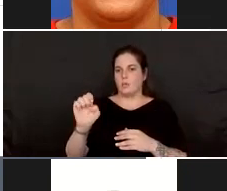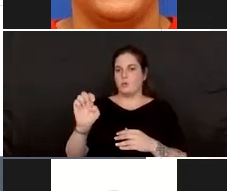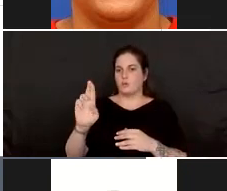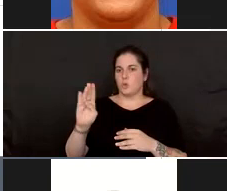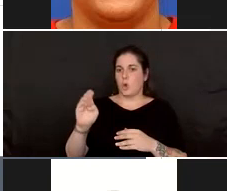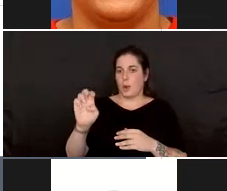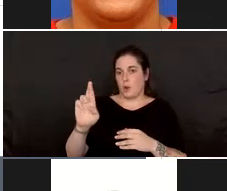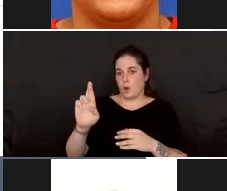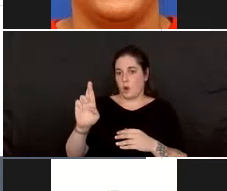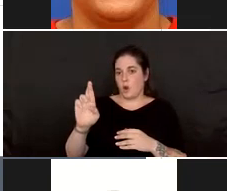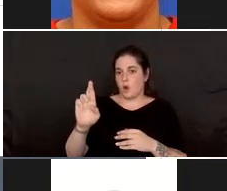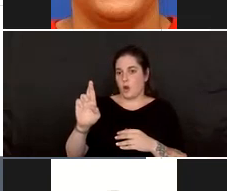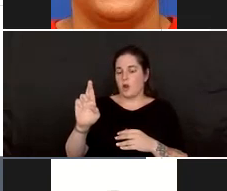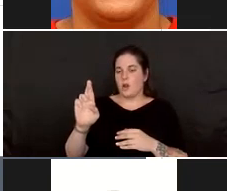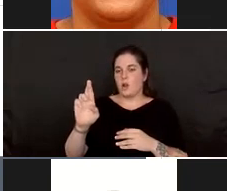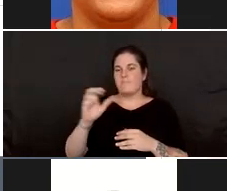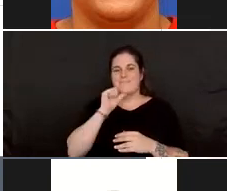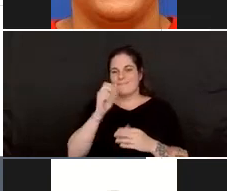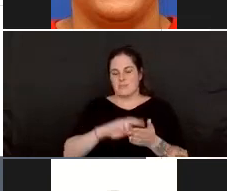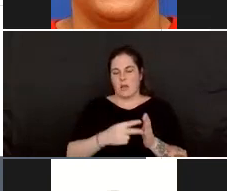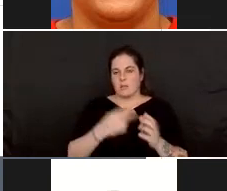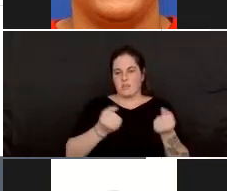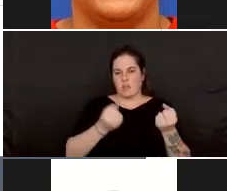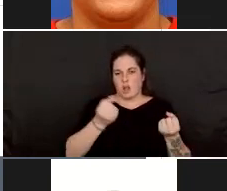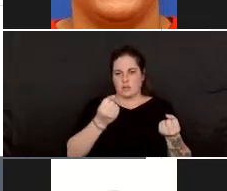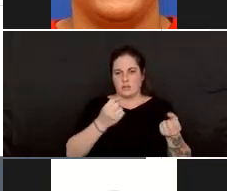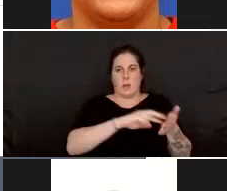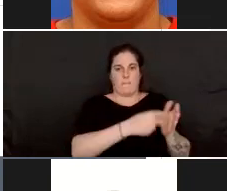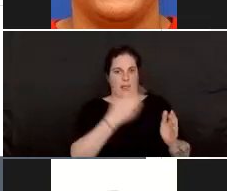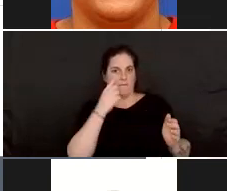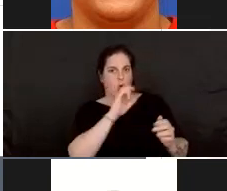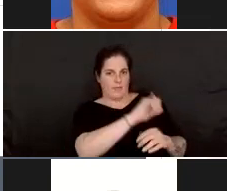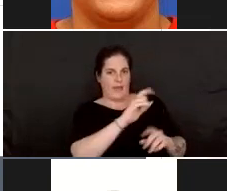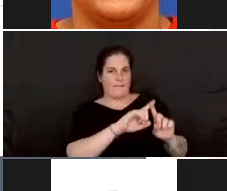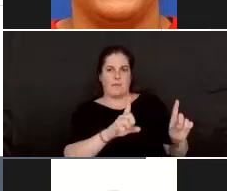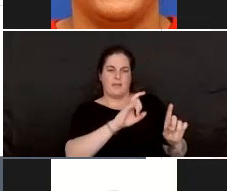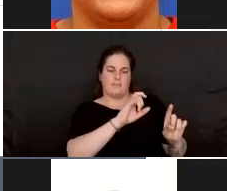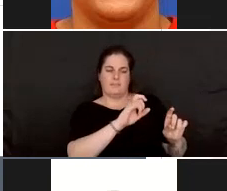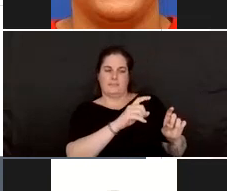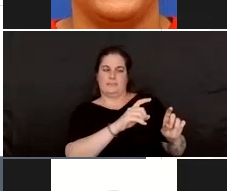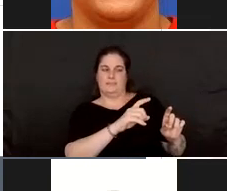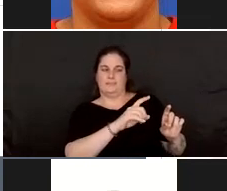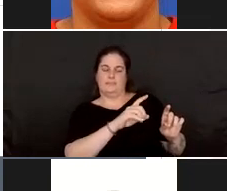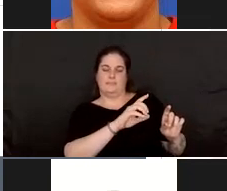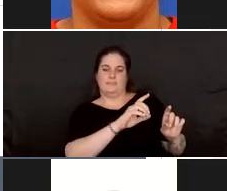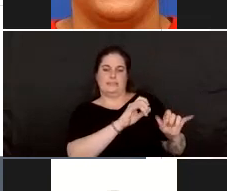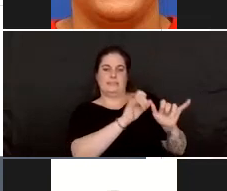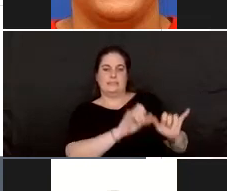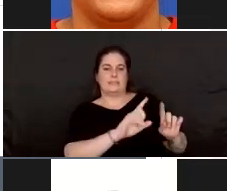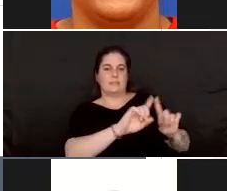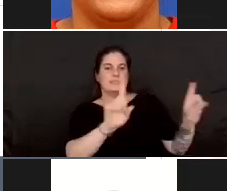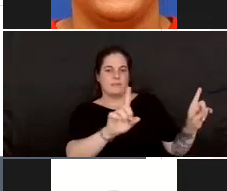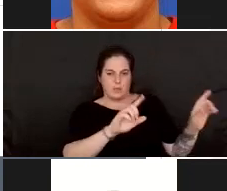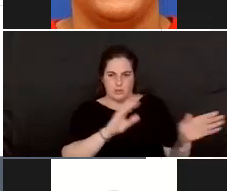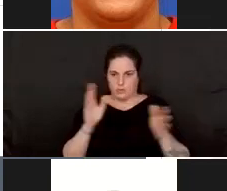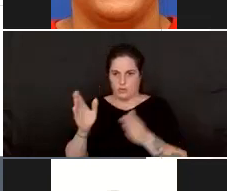shocks too, but that's not the type of system that I'm talking about here. So a regular shock absorber, if you